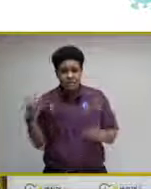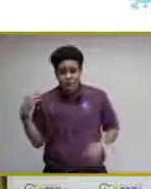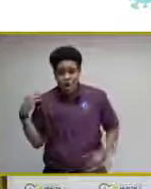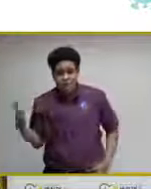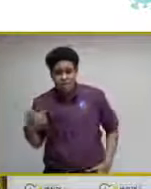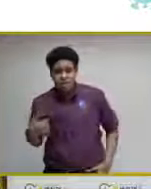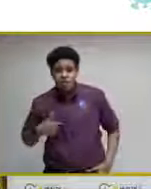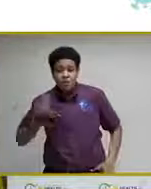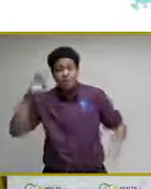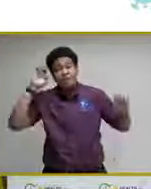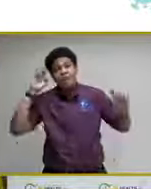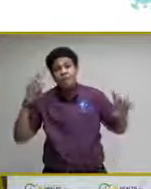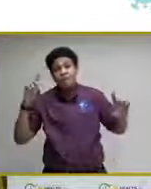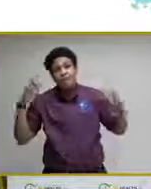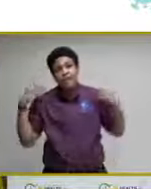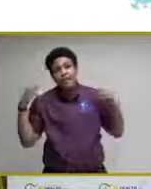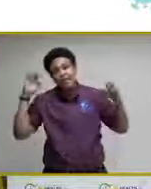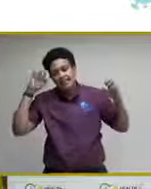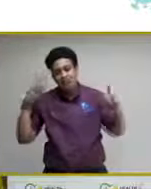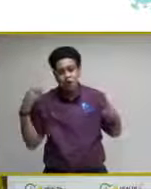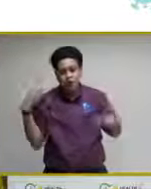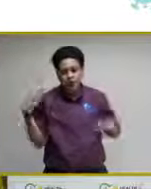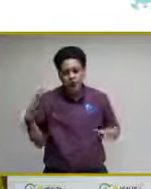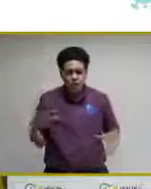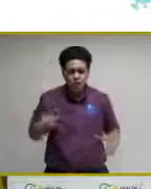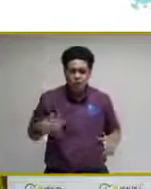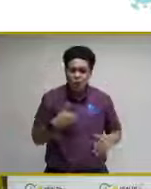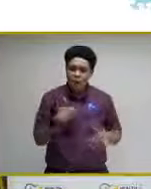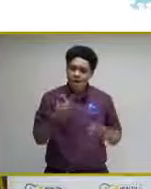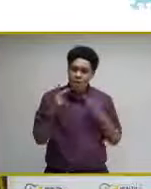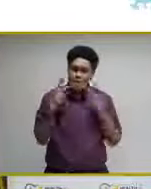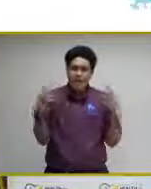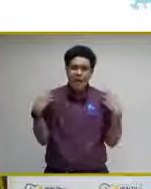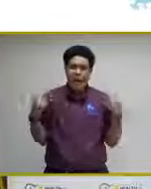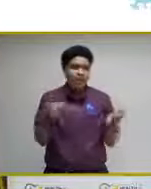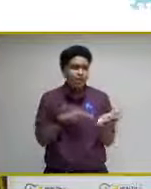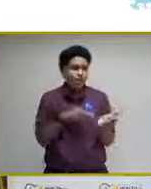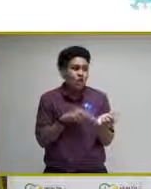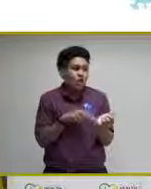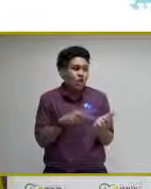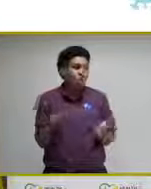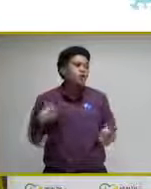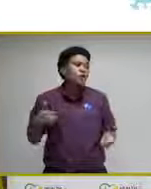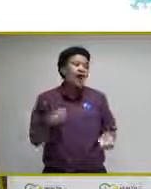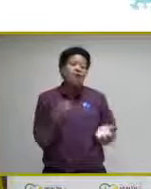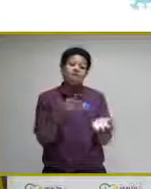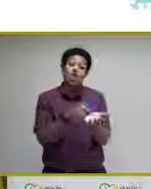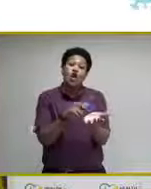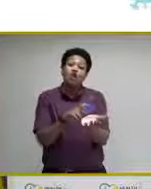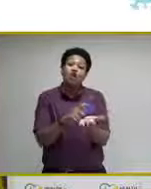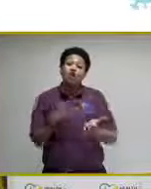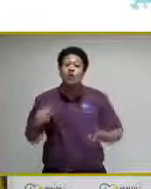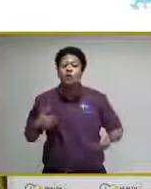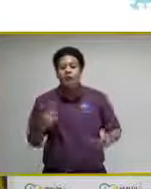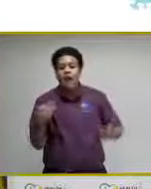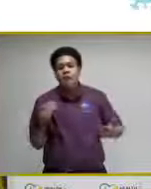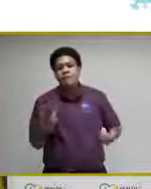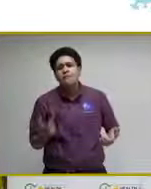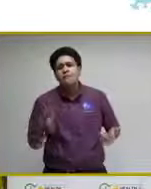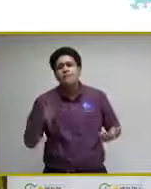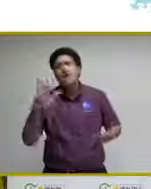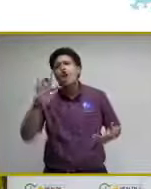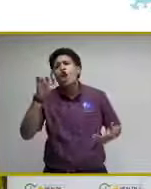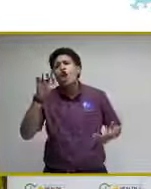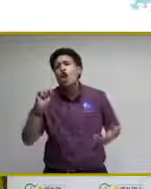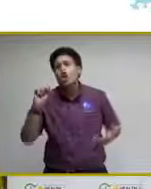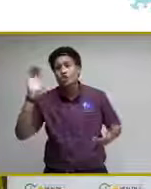have health education officers, we have public health nurses, we have doctors, we have clerks,